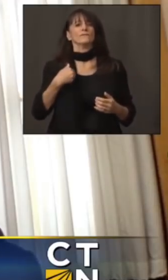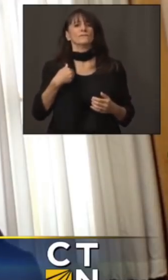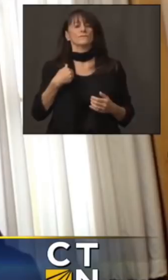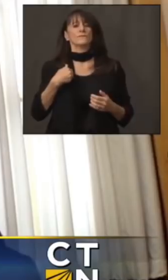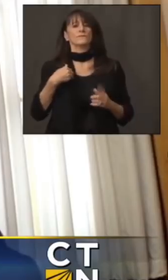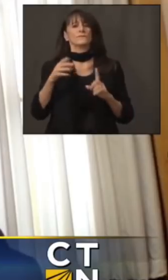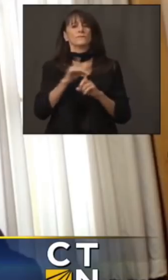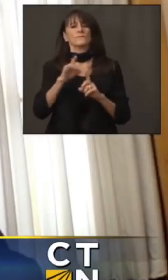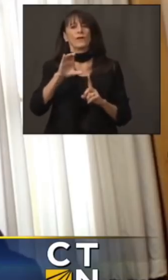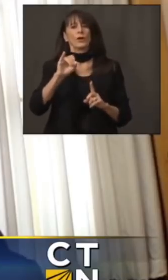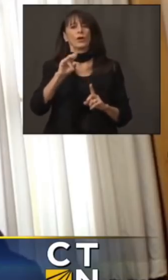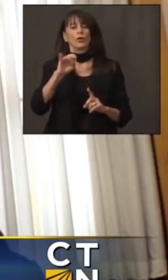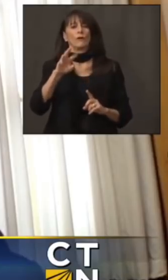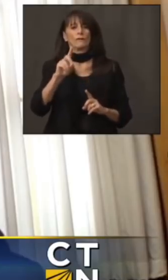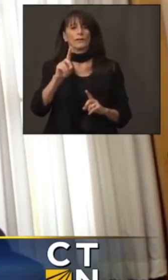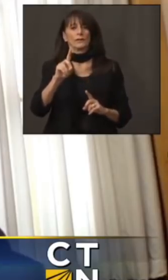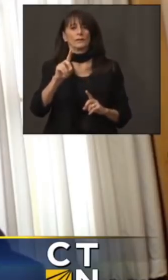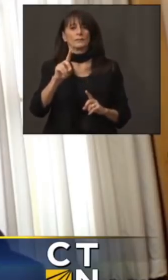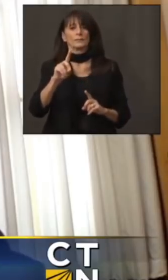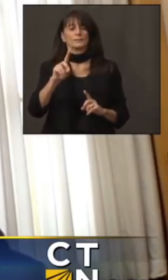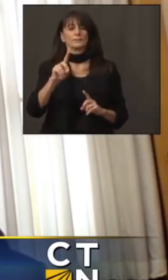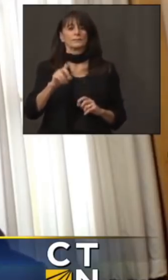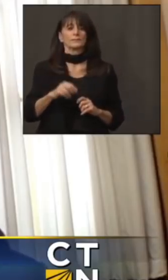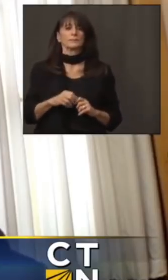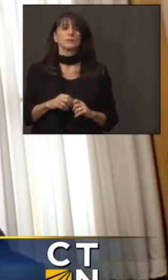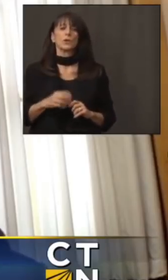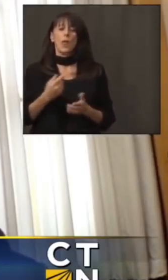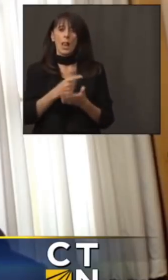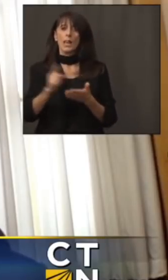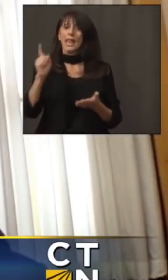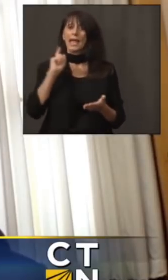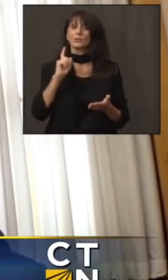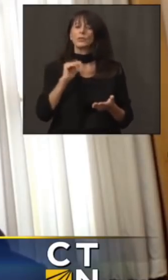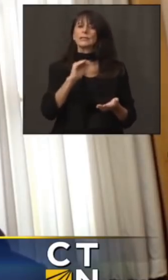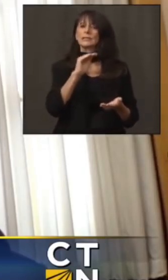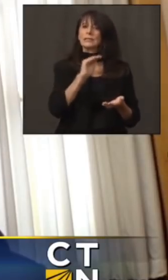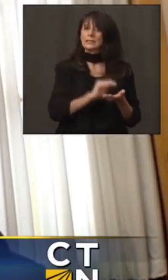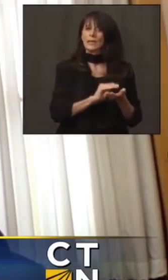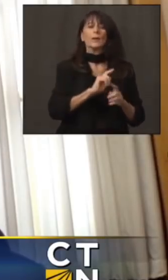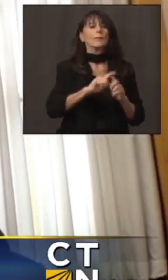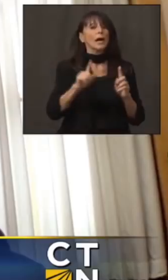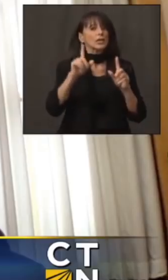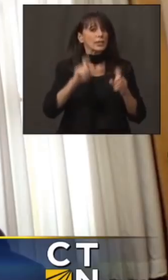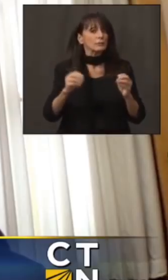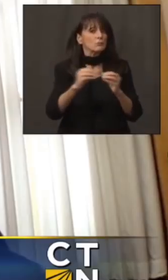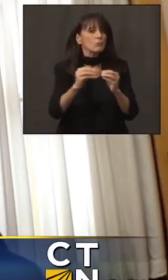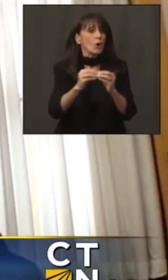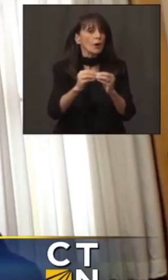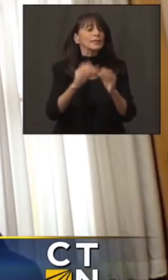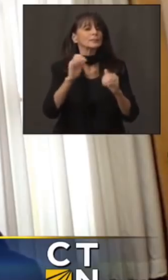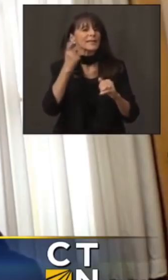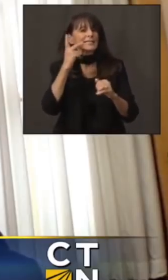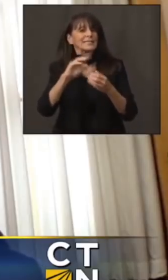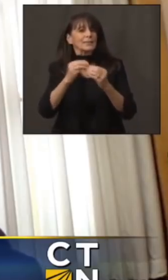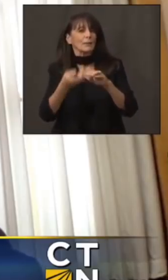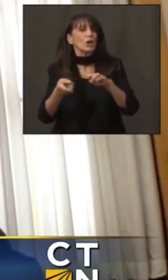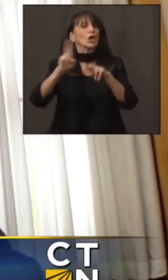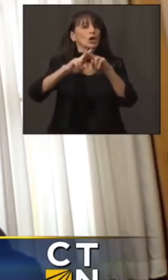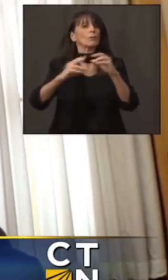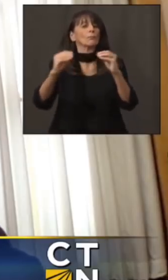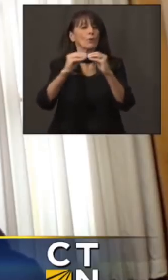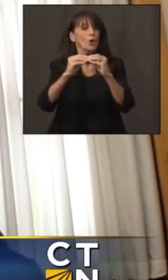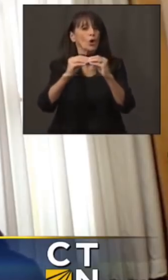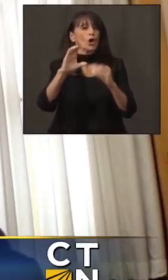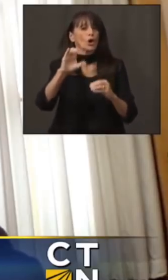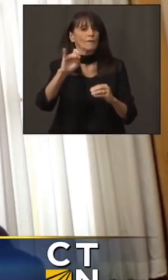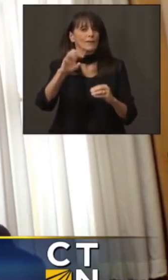alluded to earlier, about half of what we were seeing last week. But again, as you test a lot more, you would expect to see that positivity rate go